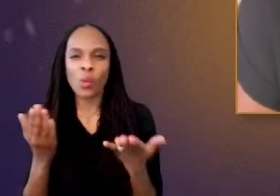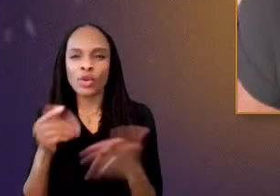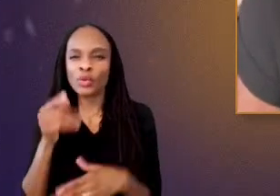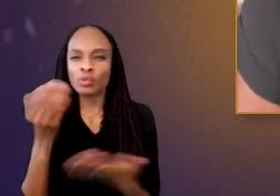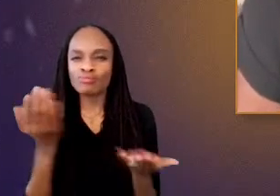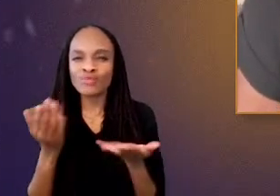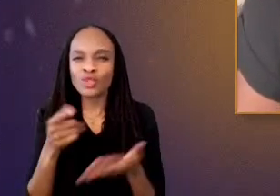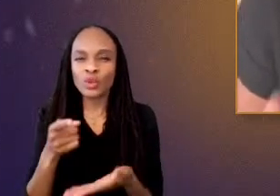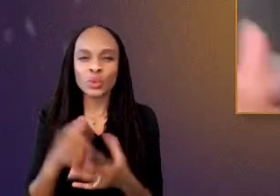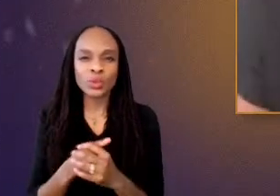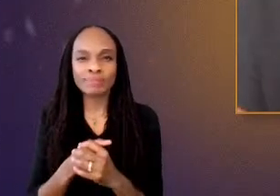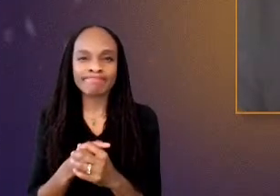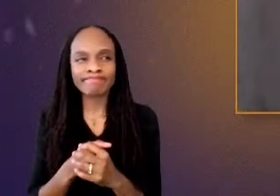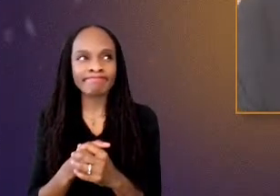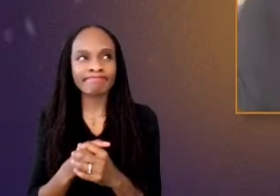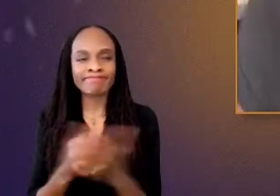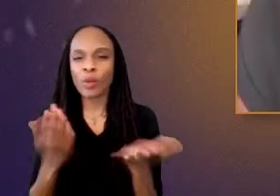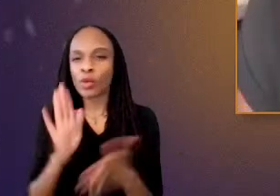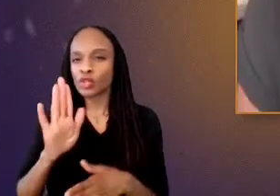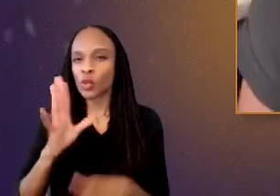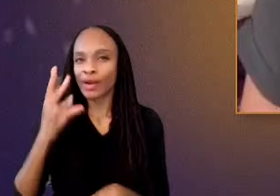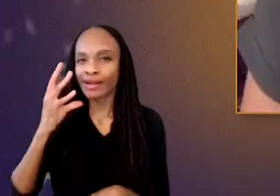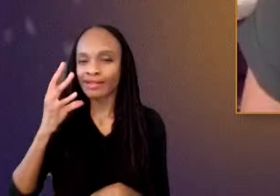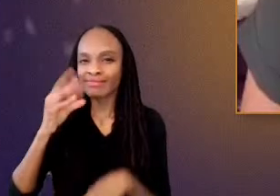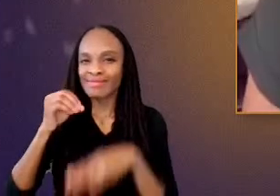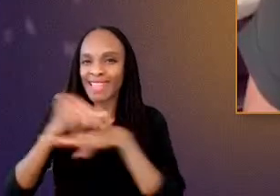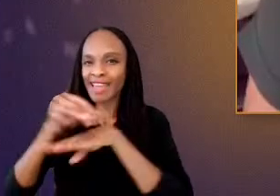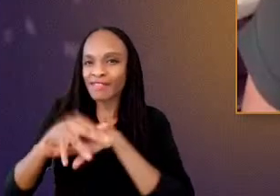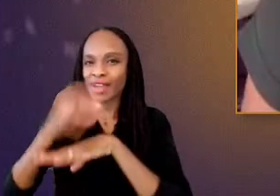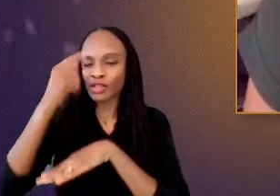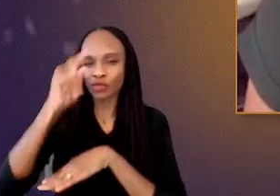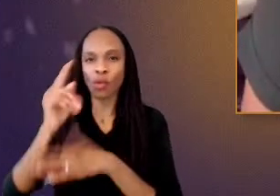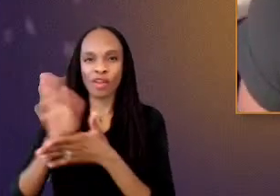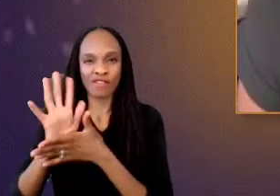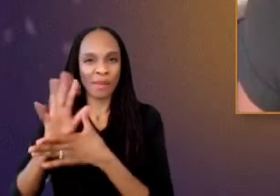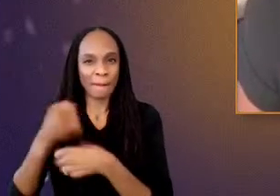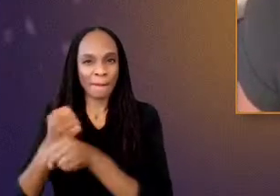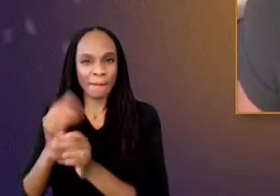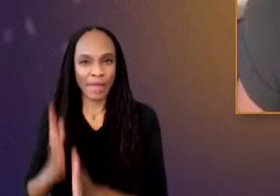of advice, if you will, for filmmakers in that regard?